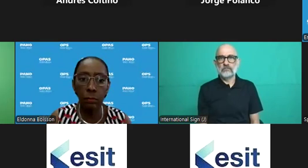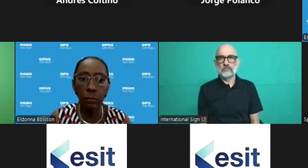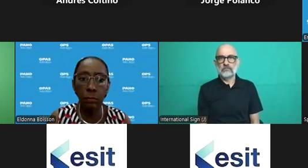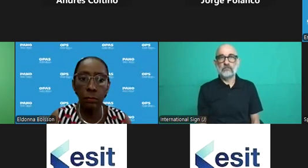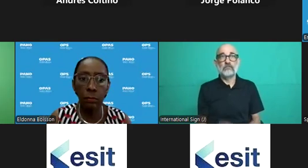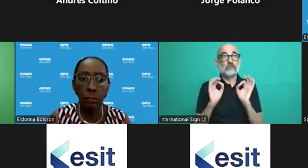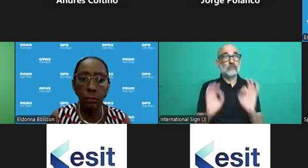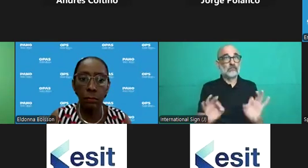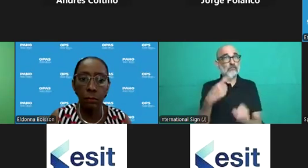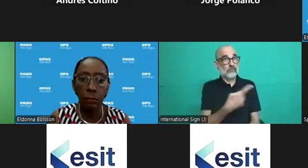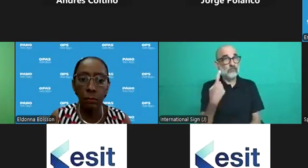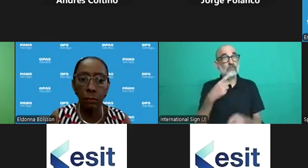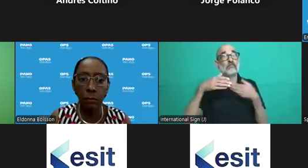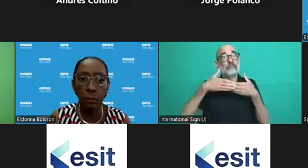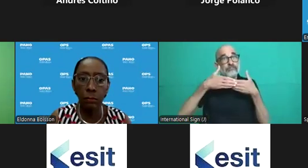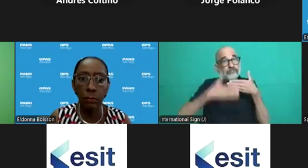good option to